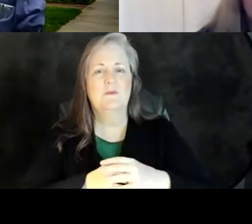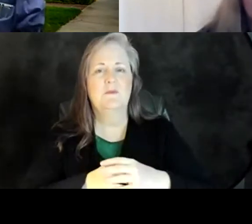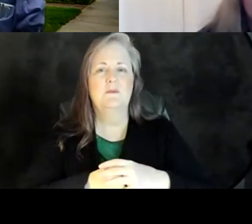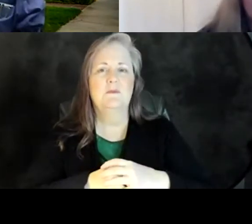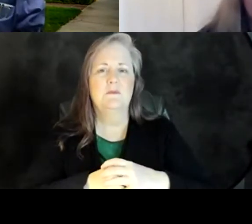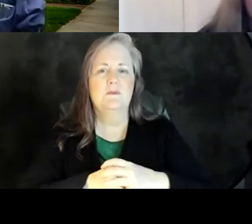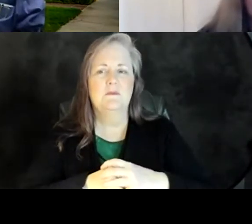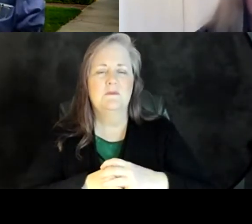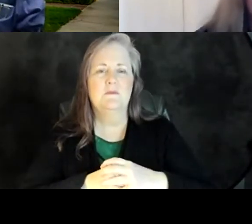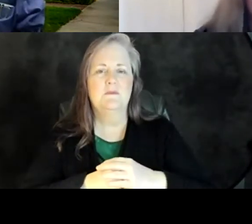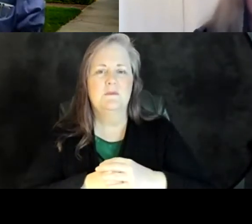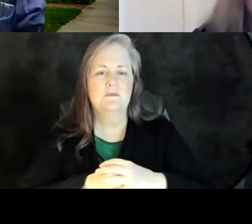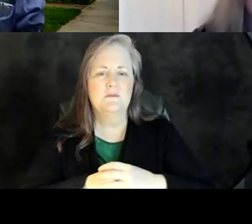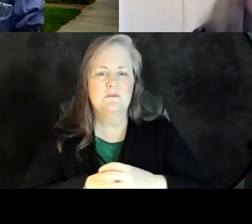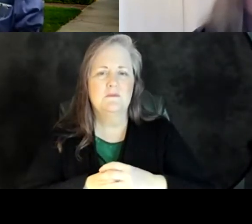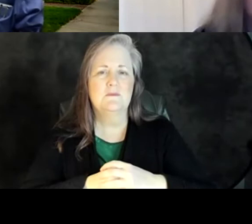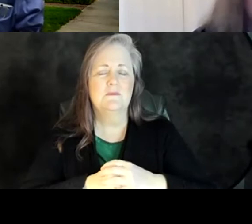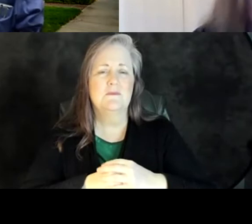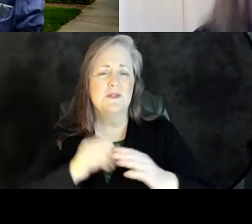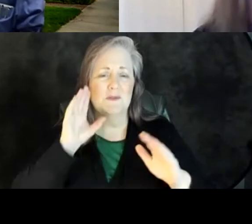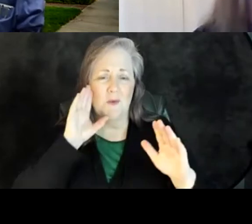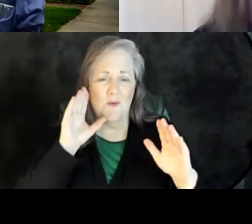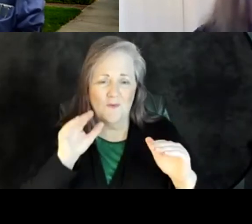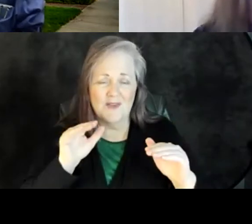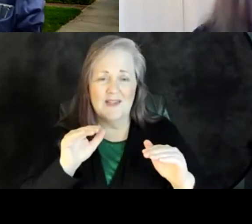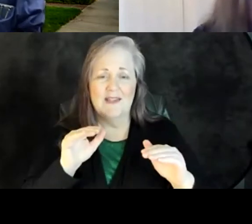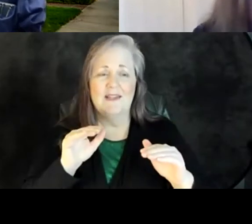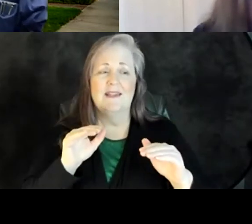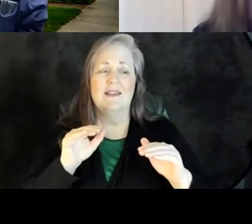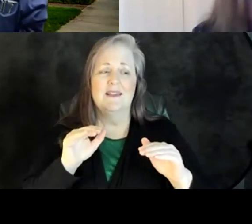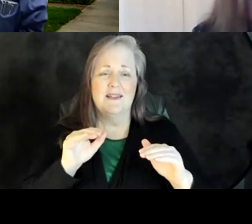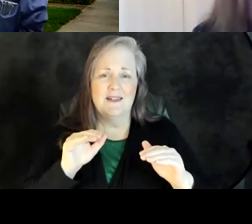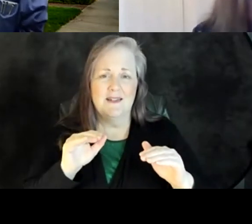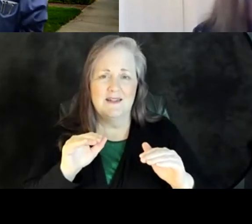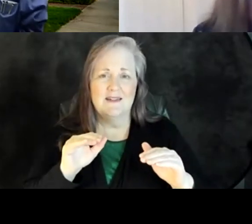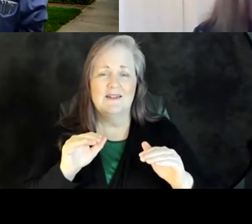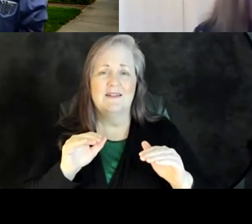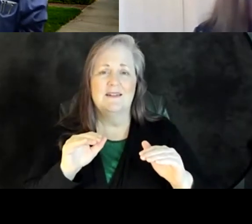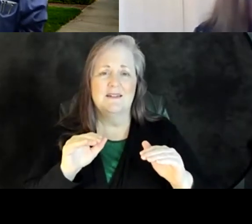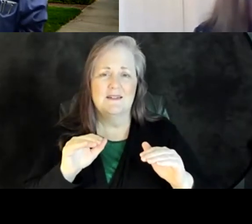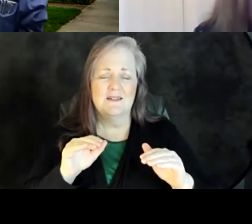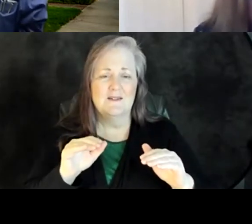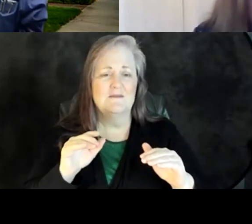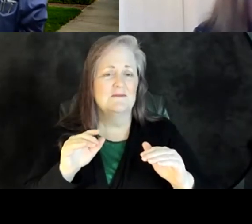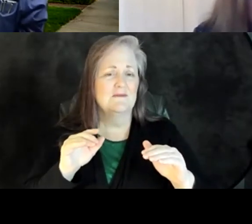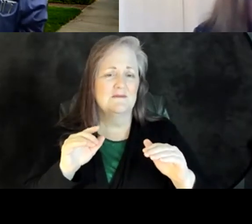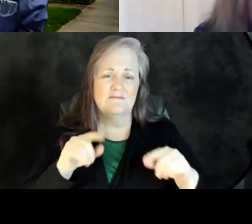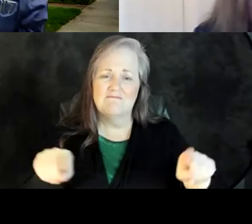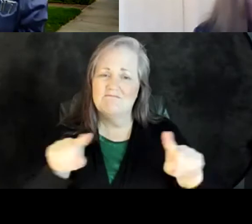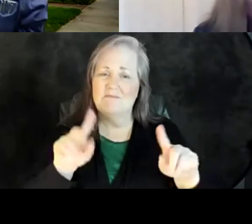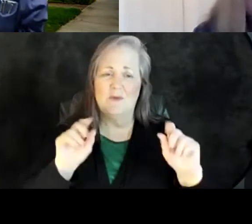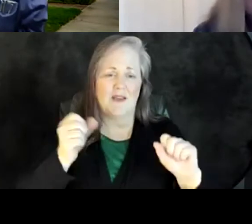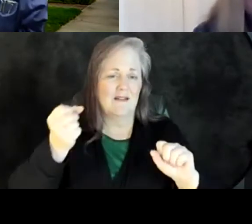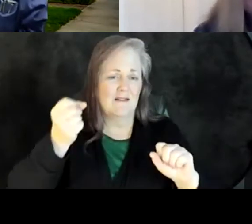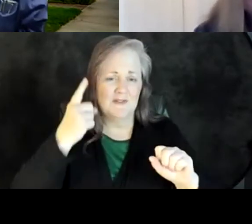and hopefully this will be reasonably understandable.